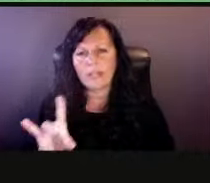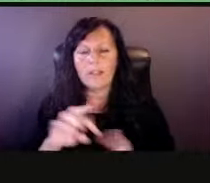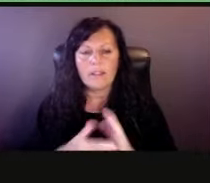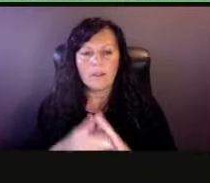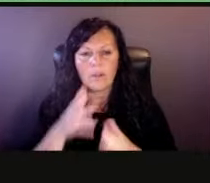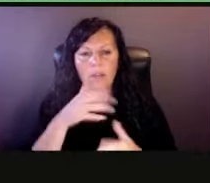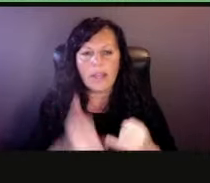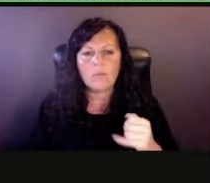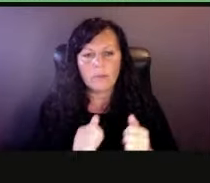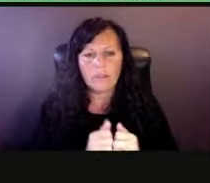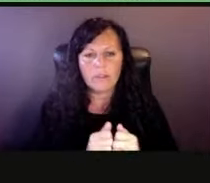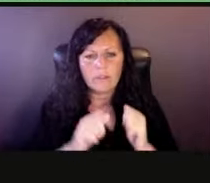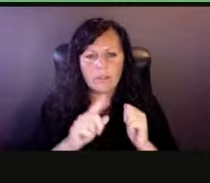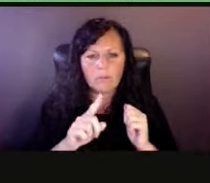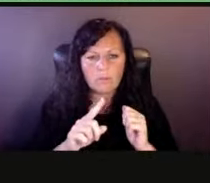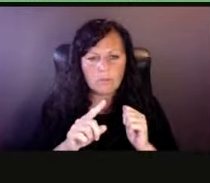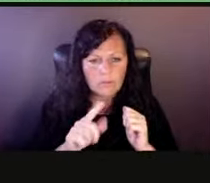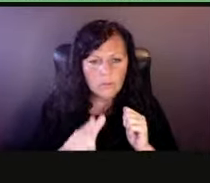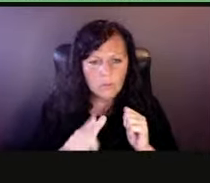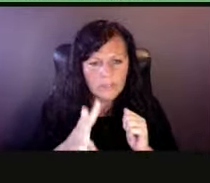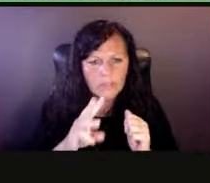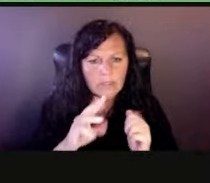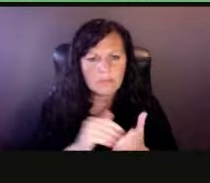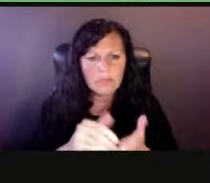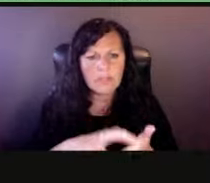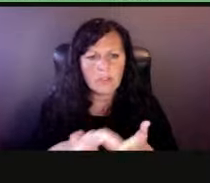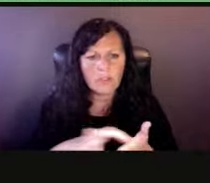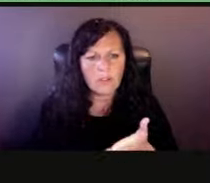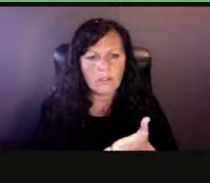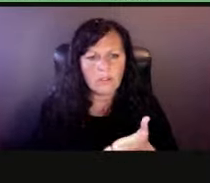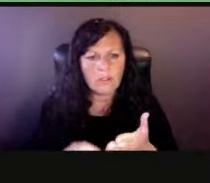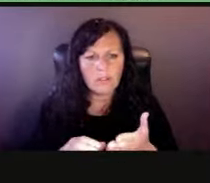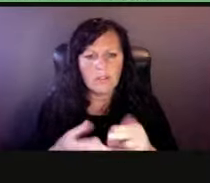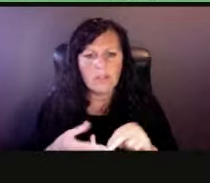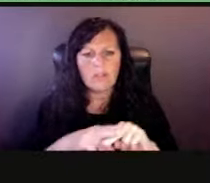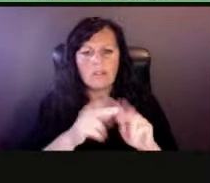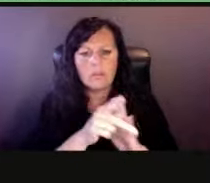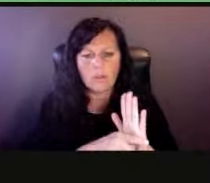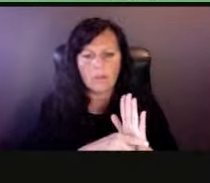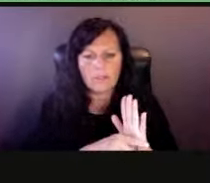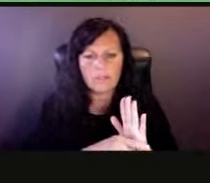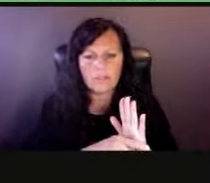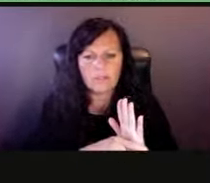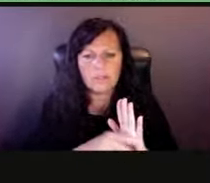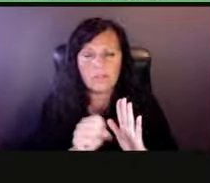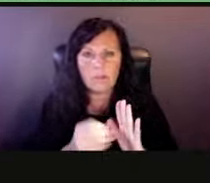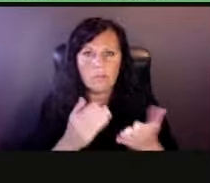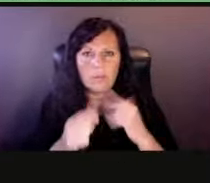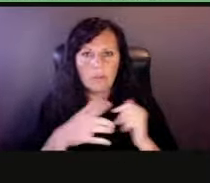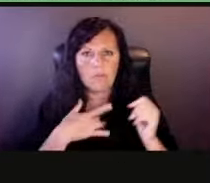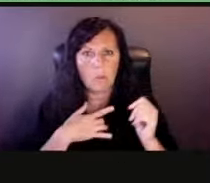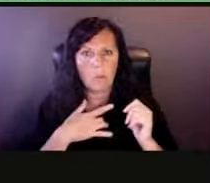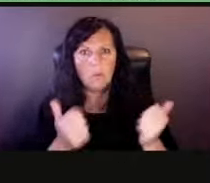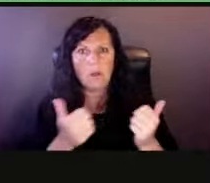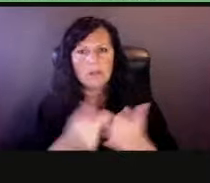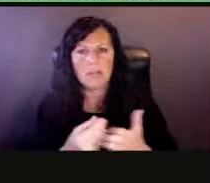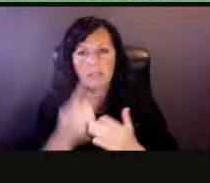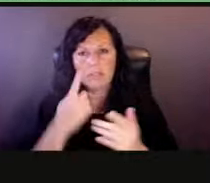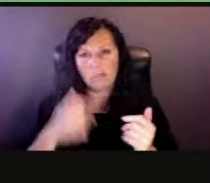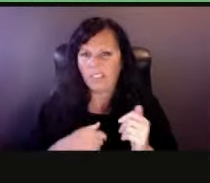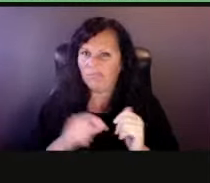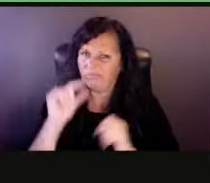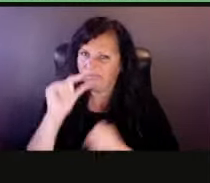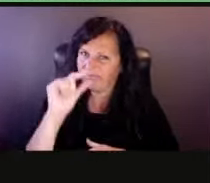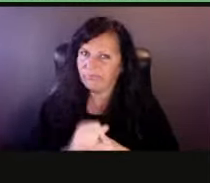balance above the policy. So that might seem like a lot or it might seem like a little. To me, it seems like a very little